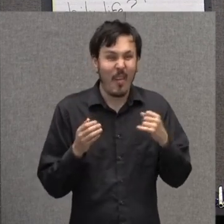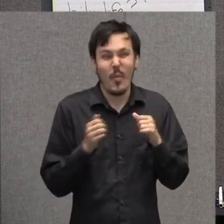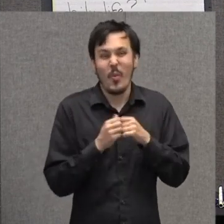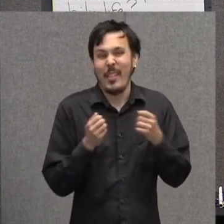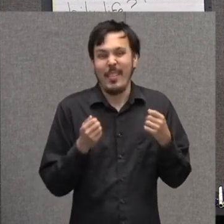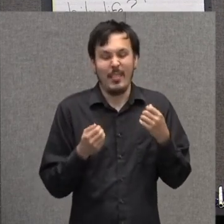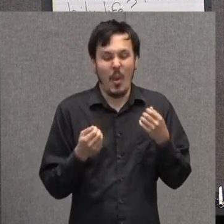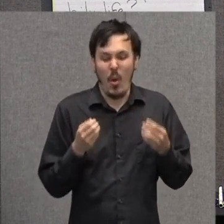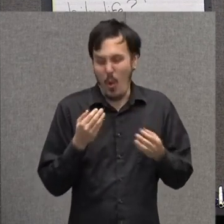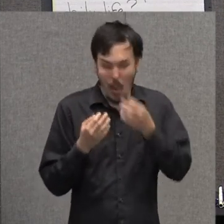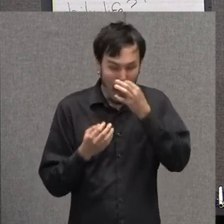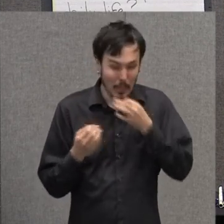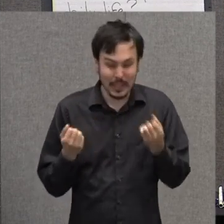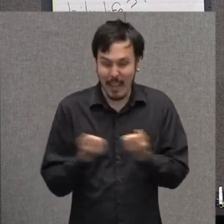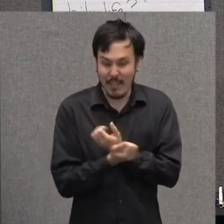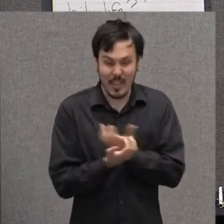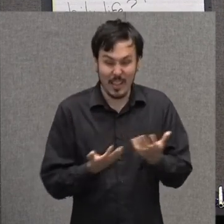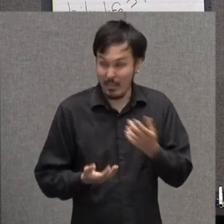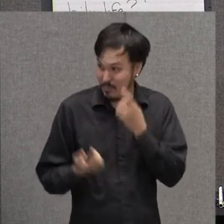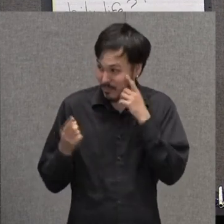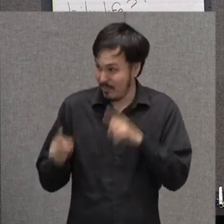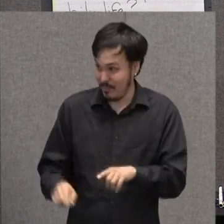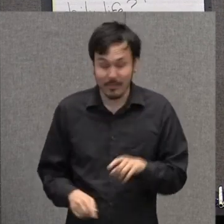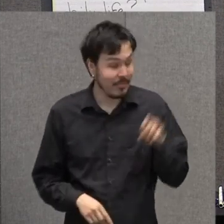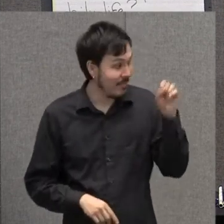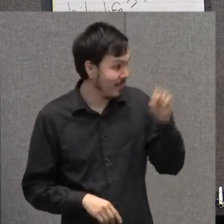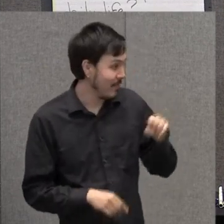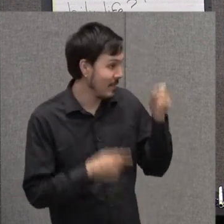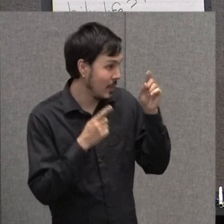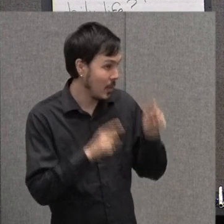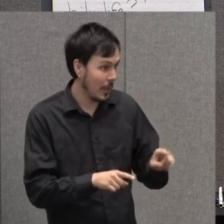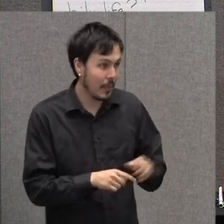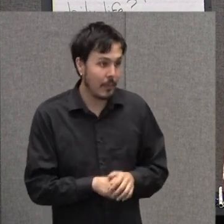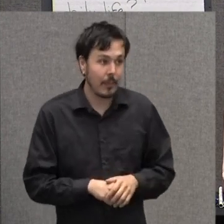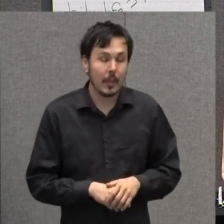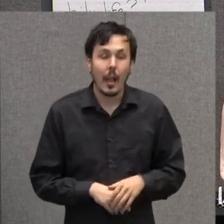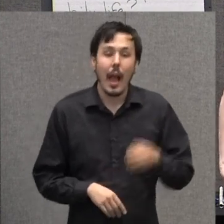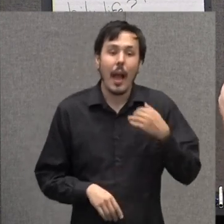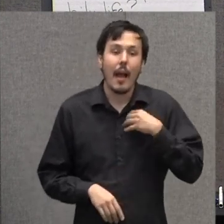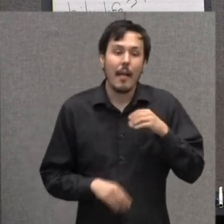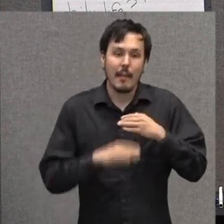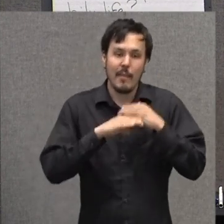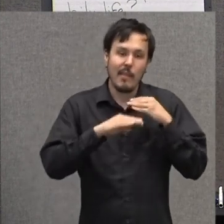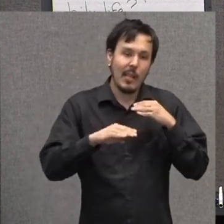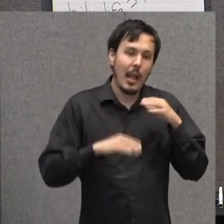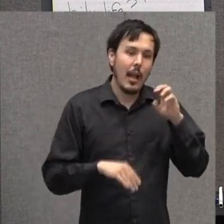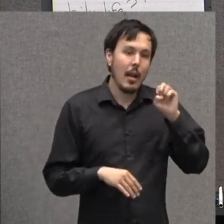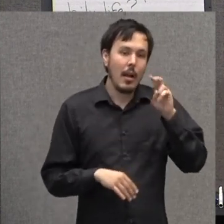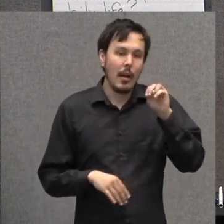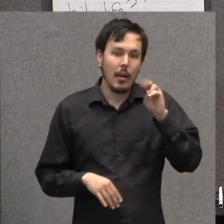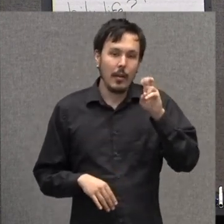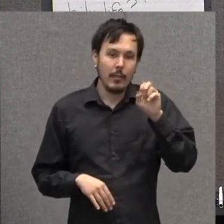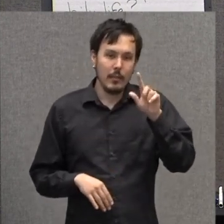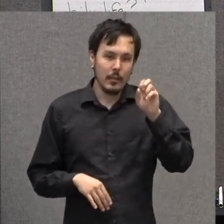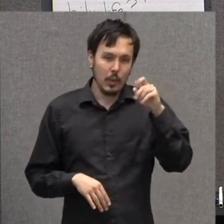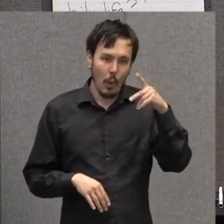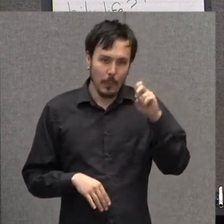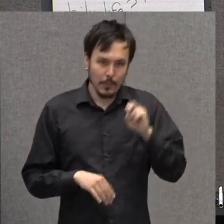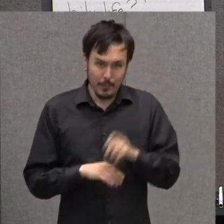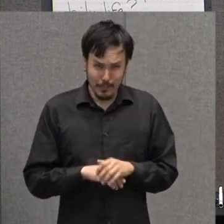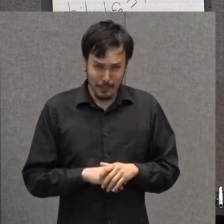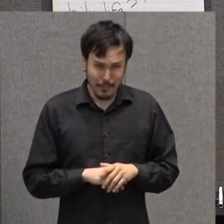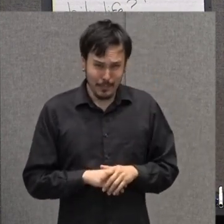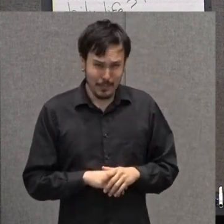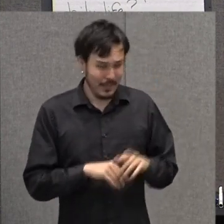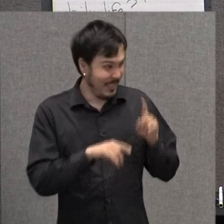agree. Yep. So that's here I have a nice flat envelope that I'm going to roll around my pencil. I have all these different sizes